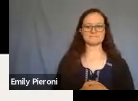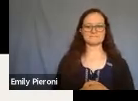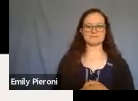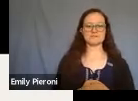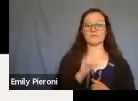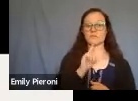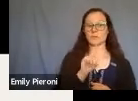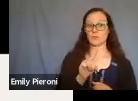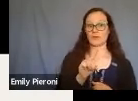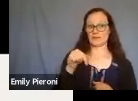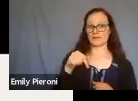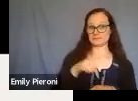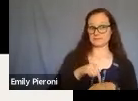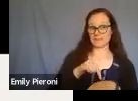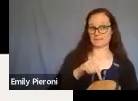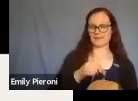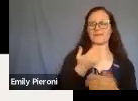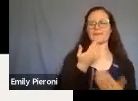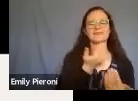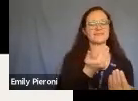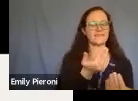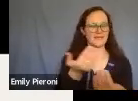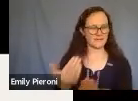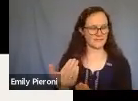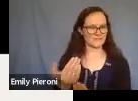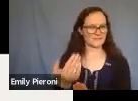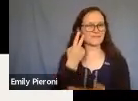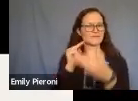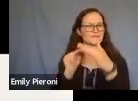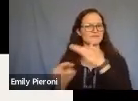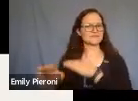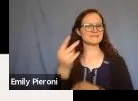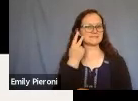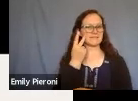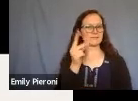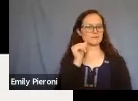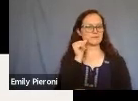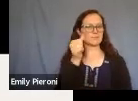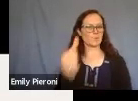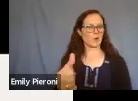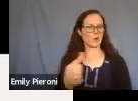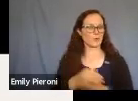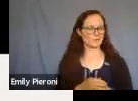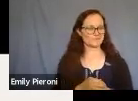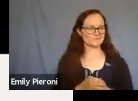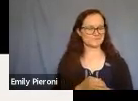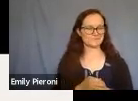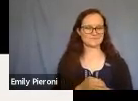time, thank you so much, and we look forward to seeing you throughout the rest of this webinar series.